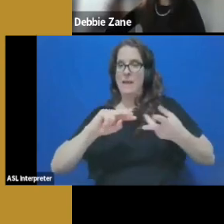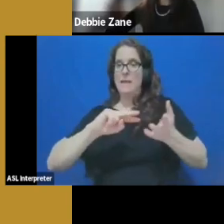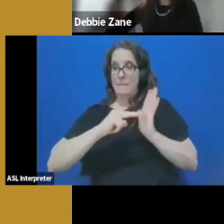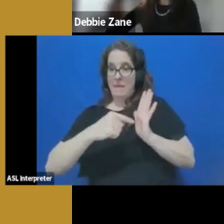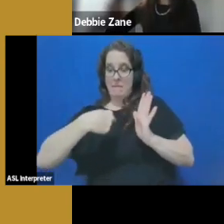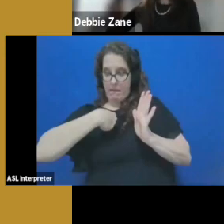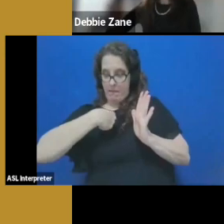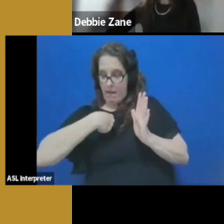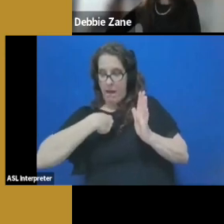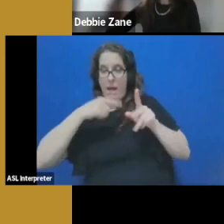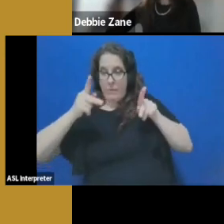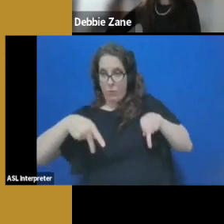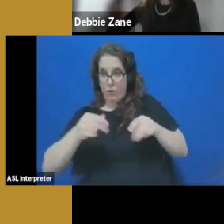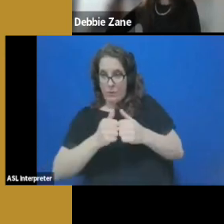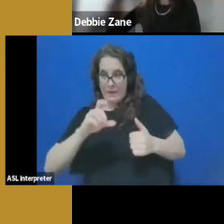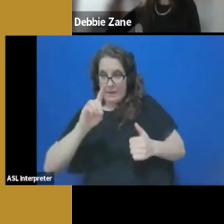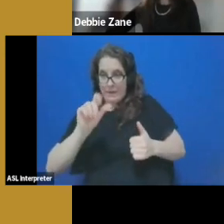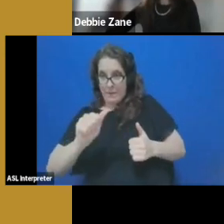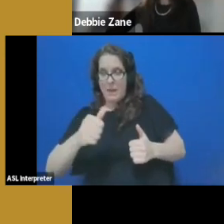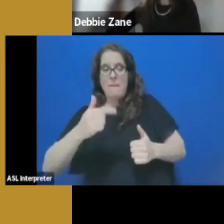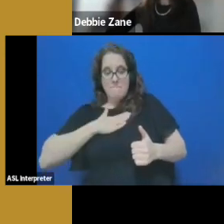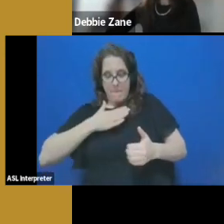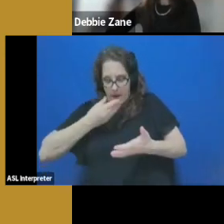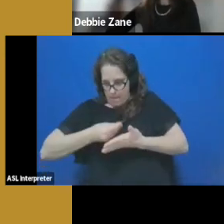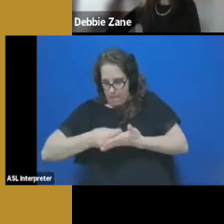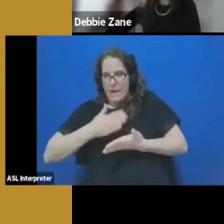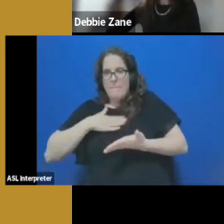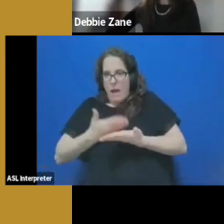trust. The trust may be established by the